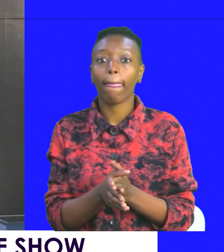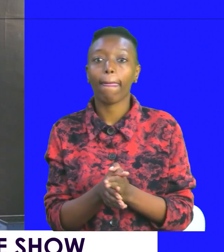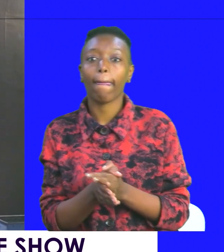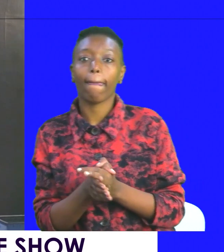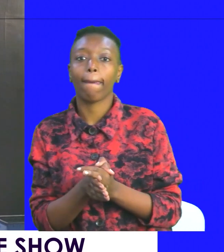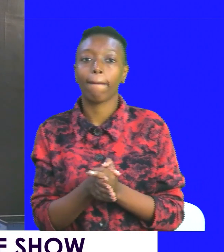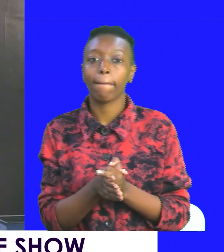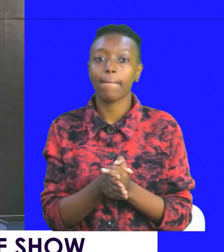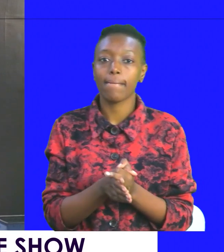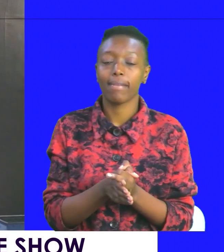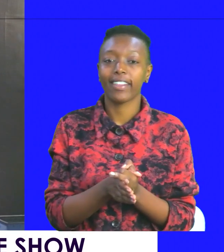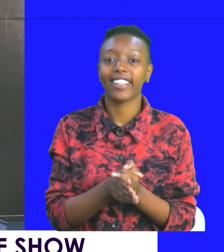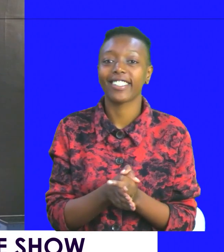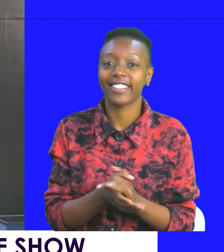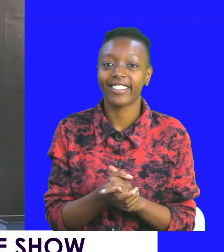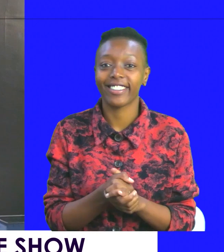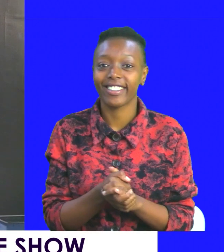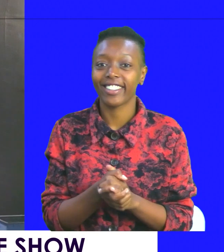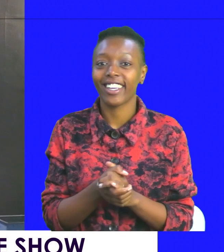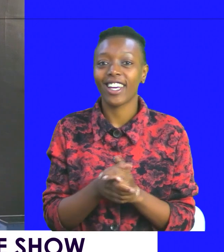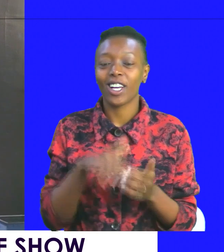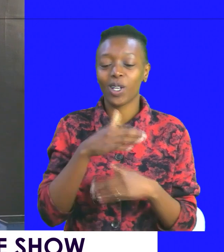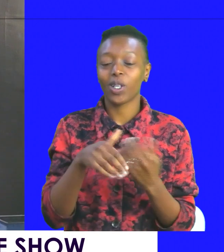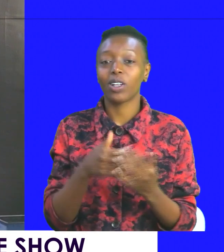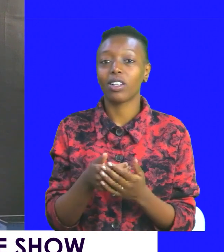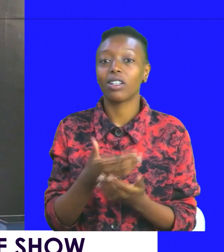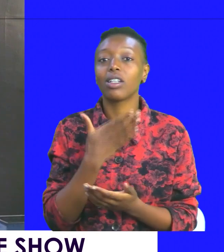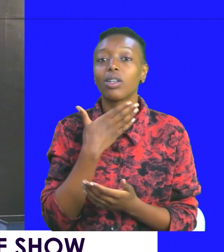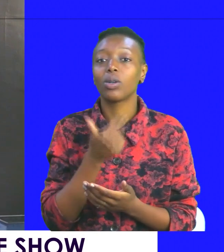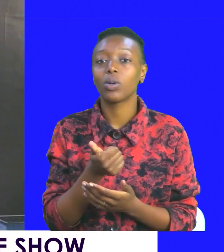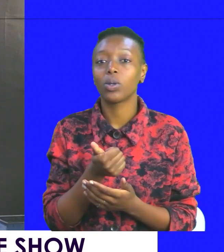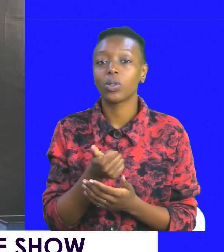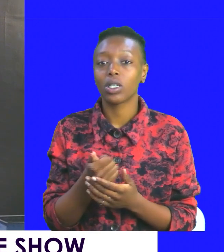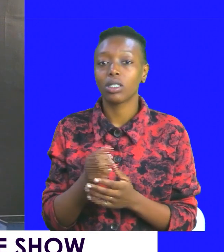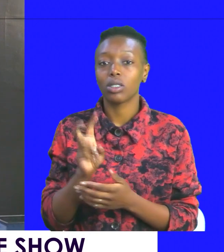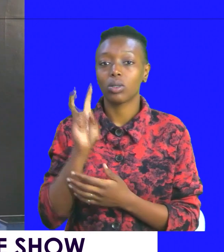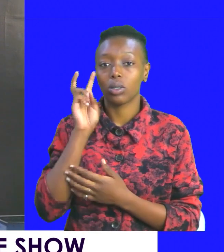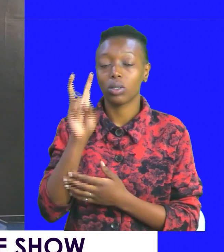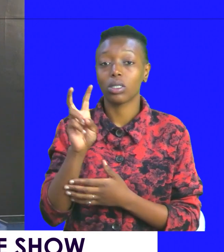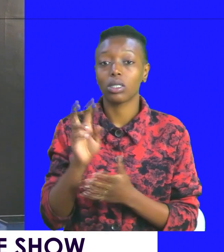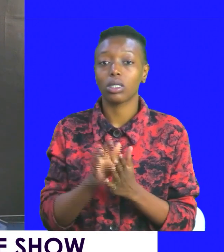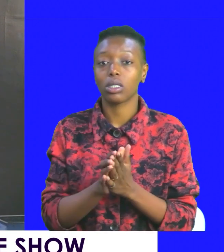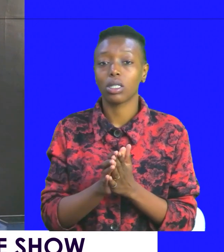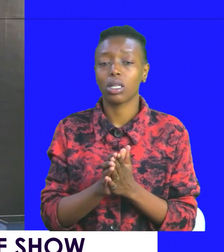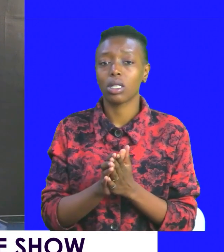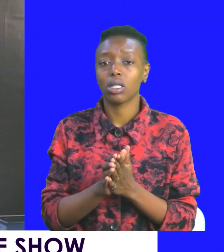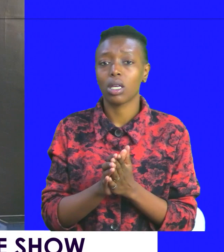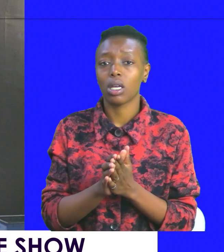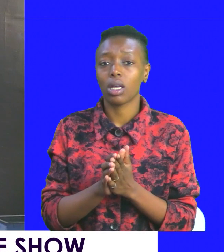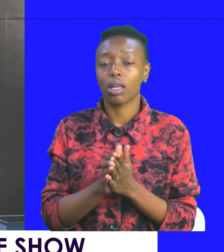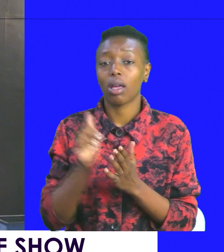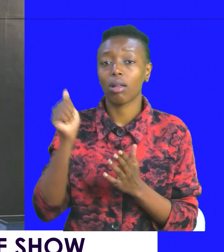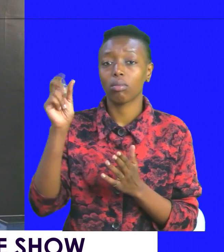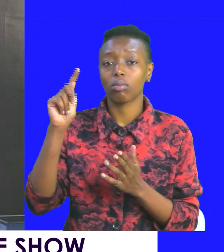working and fighting to provide a solution. They want you to give them attention. I hear men, I hear the cry right